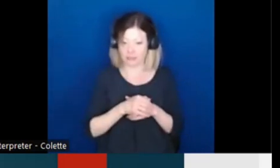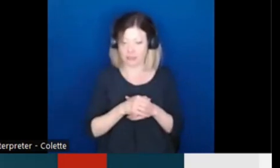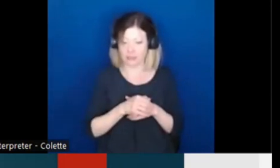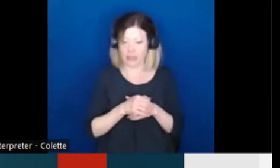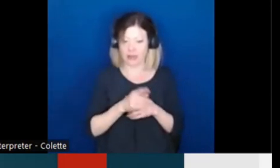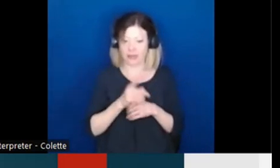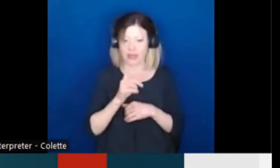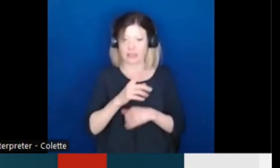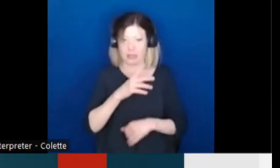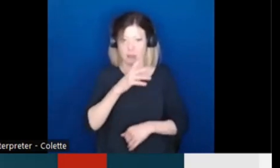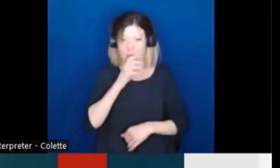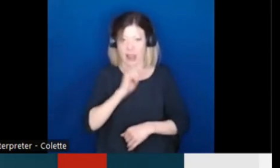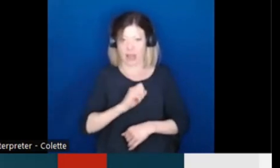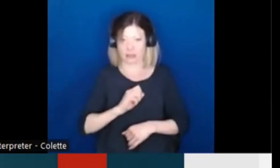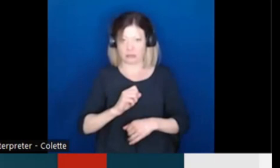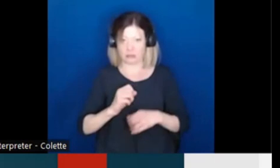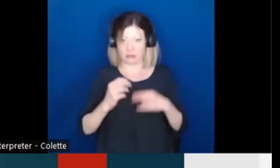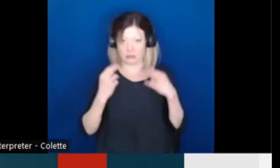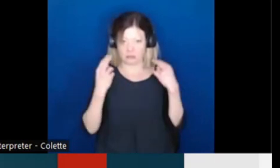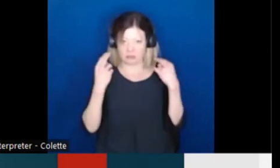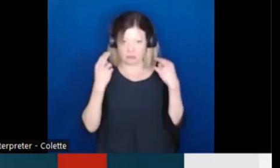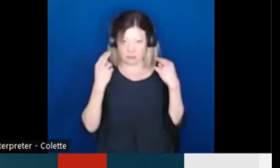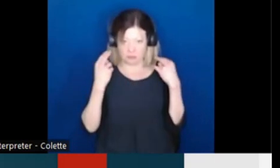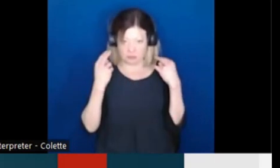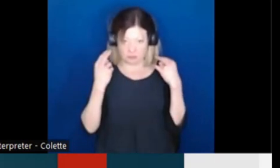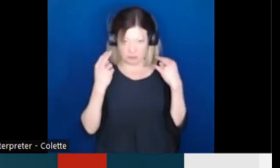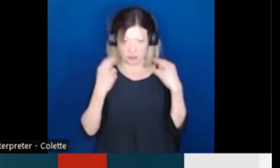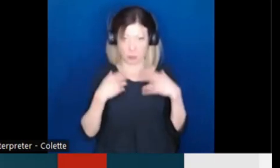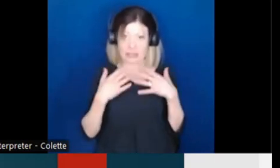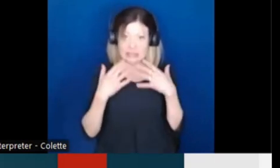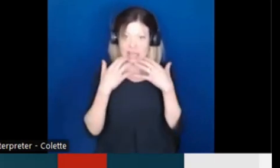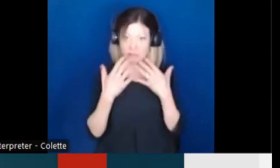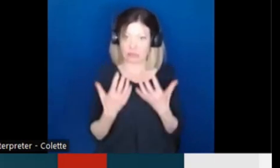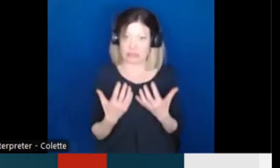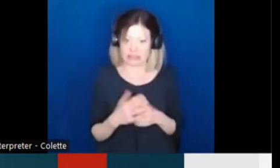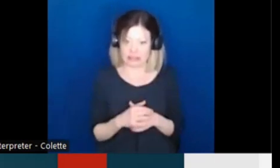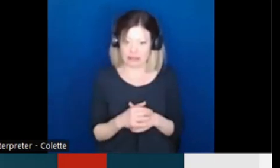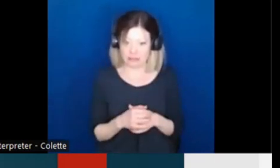daunting, imposing figure of a man at the side,